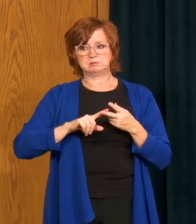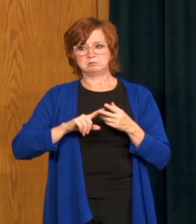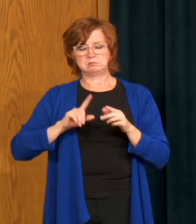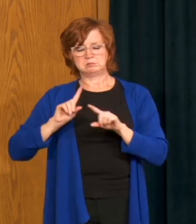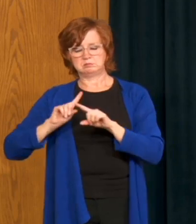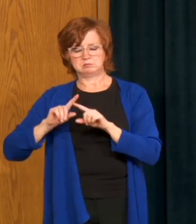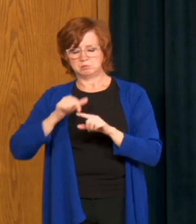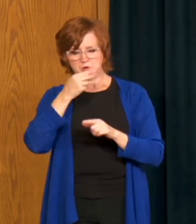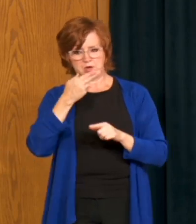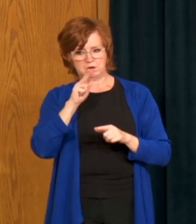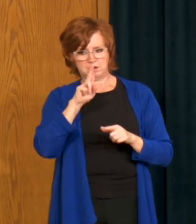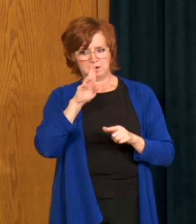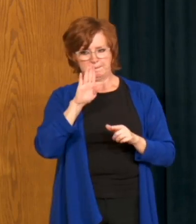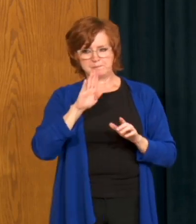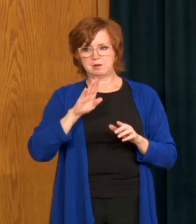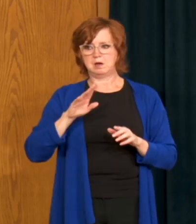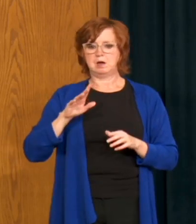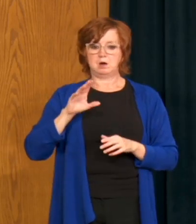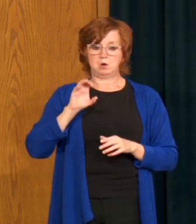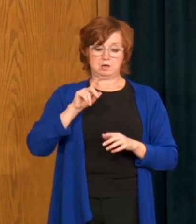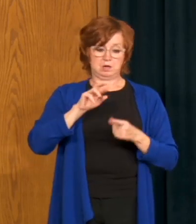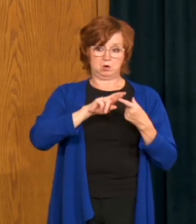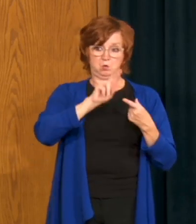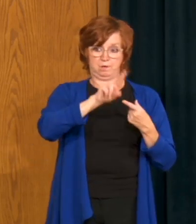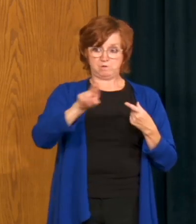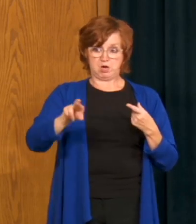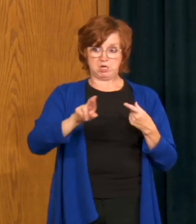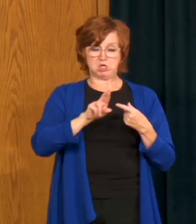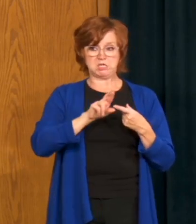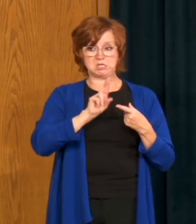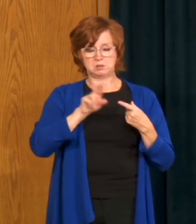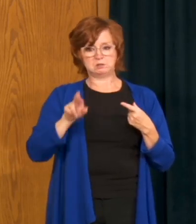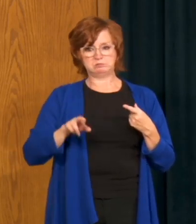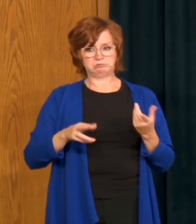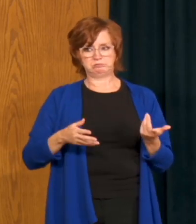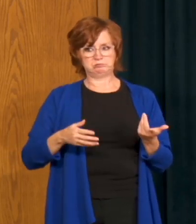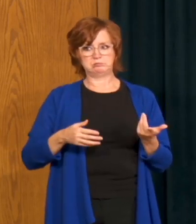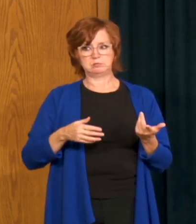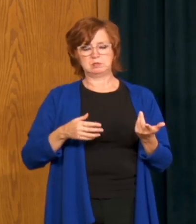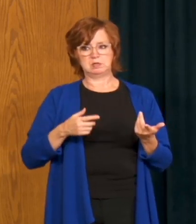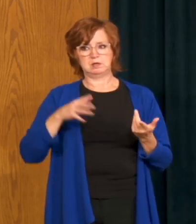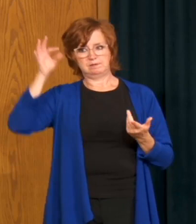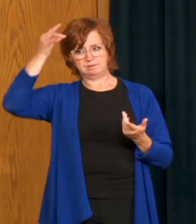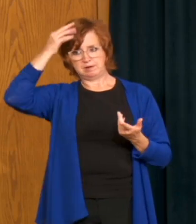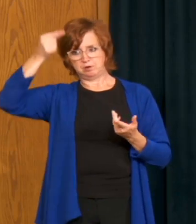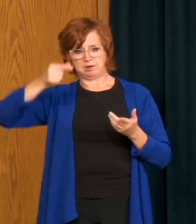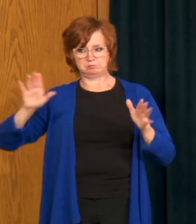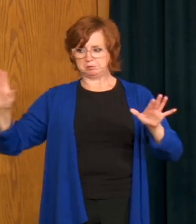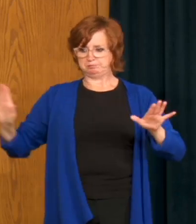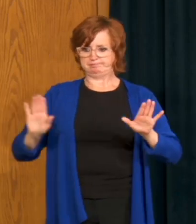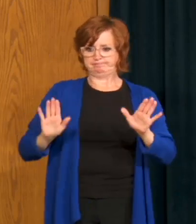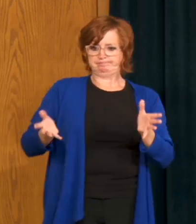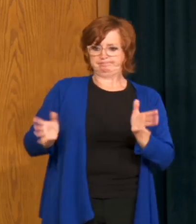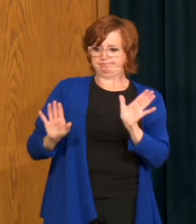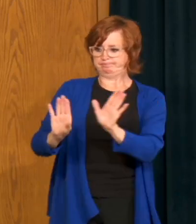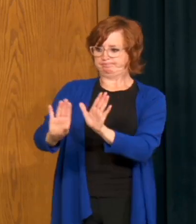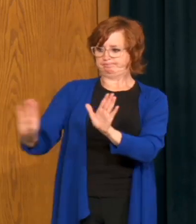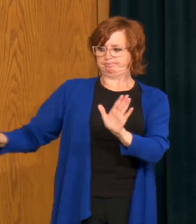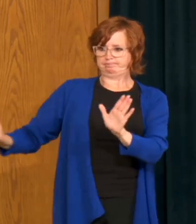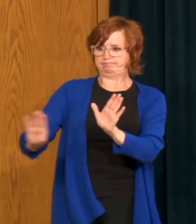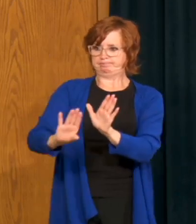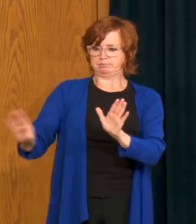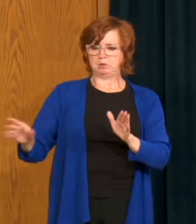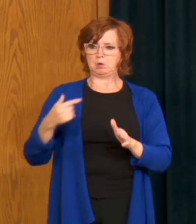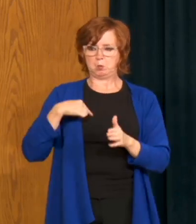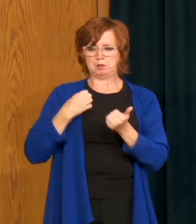hub model, but. So with respect to the riders, that conversation is happening at the federal level right now, and we'd be supportive of the federal